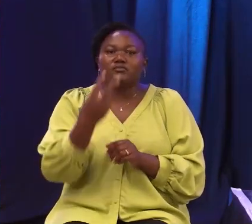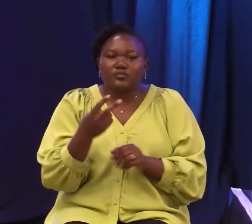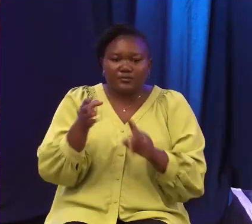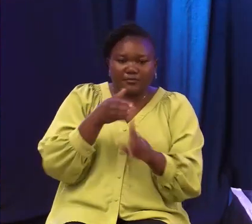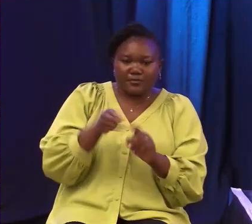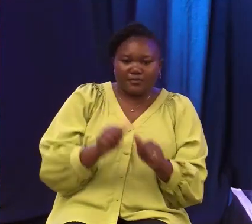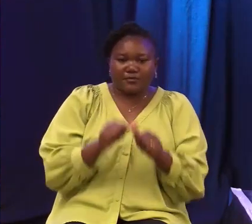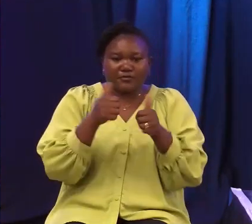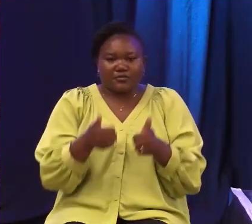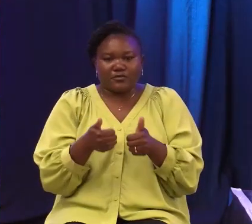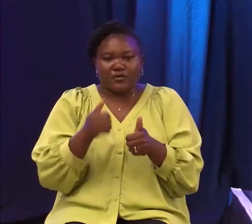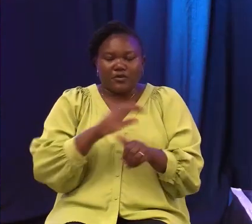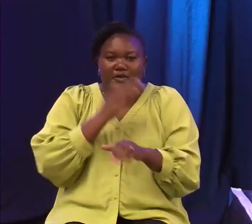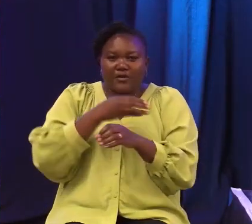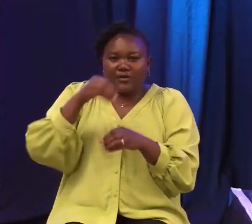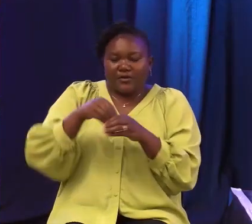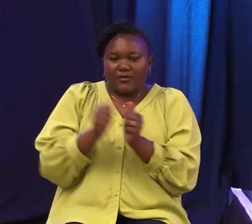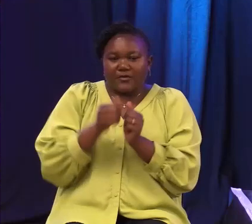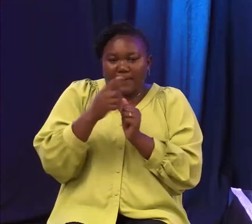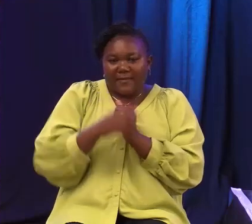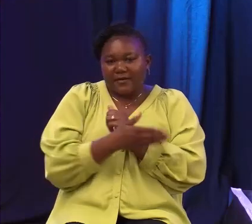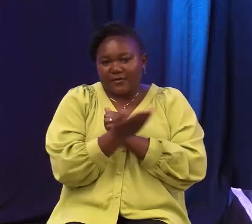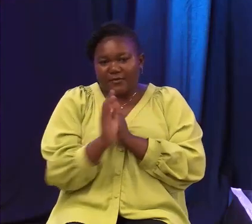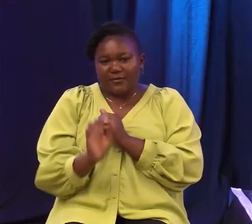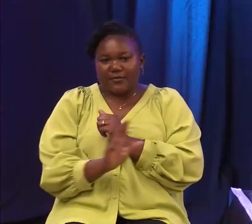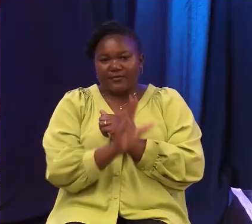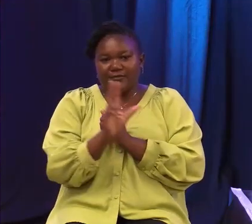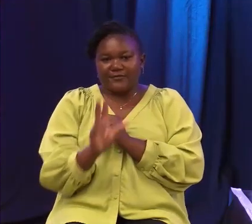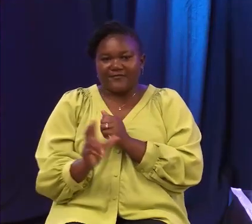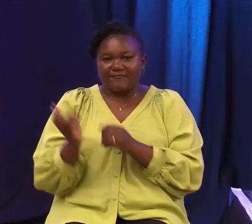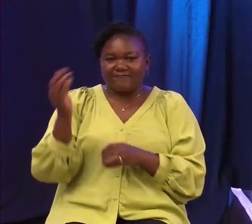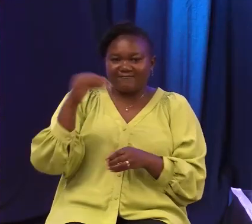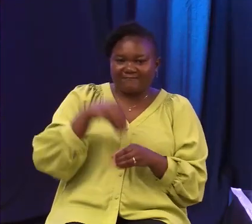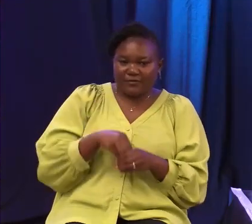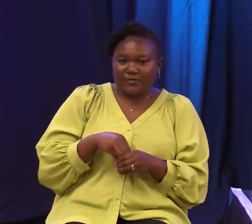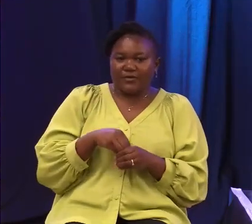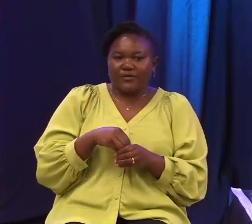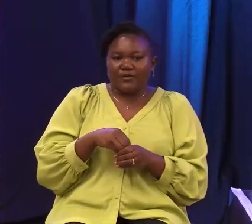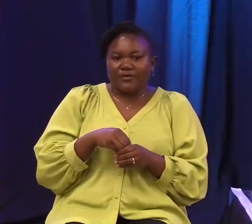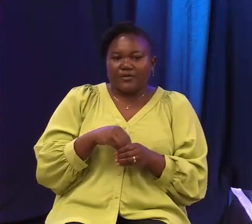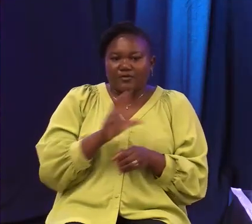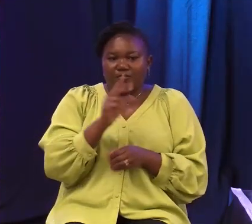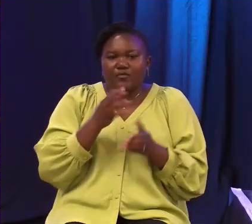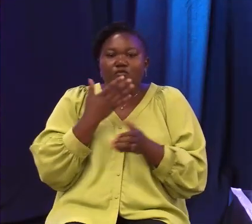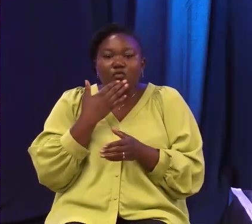best, to have the capacity or the means, but in particular, to look closer those who are